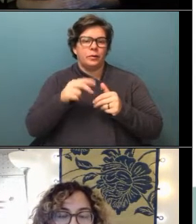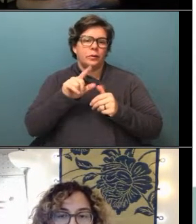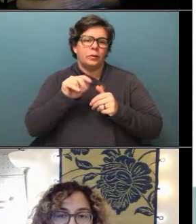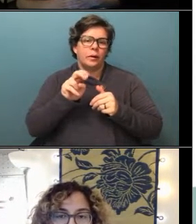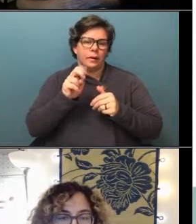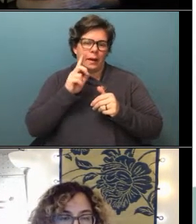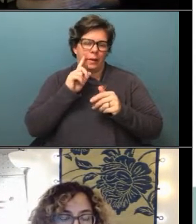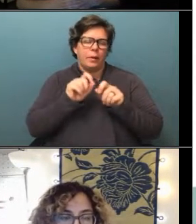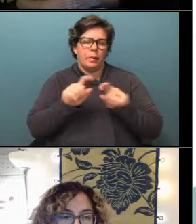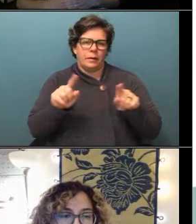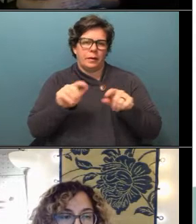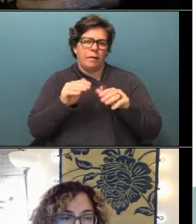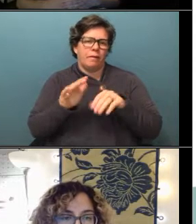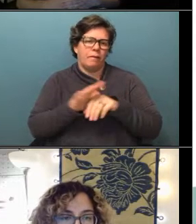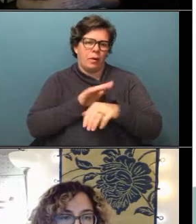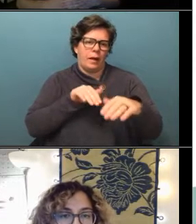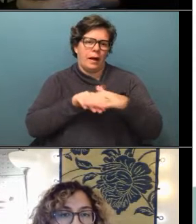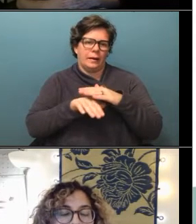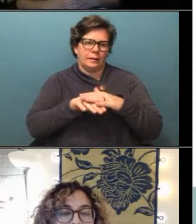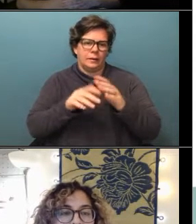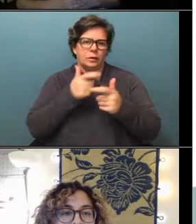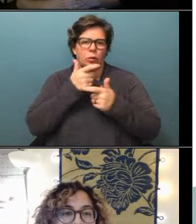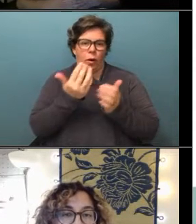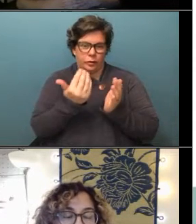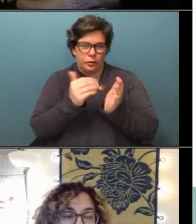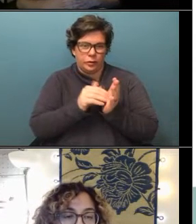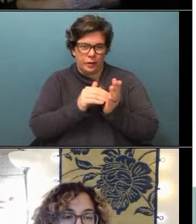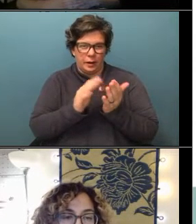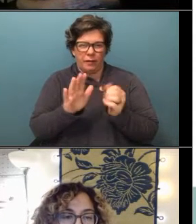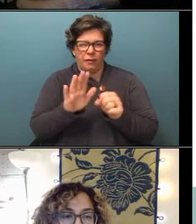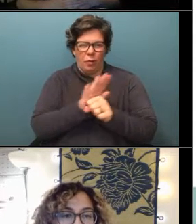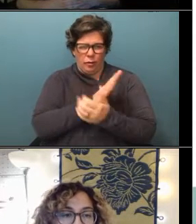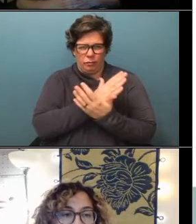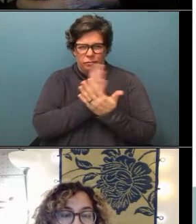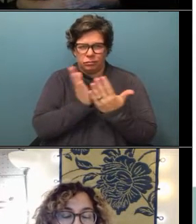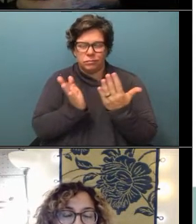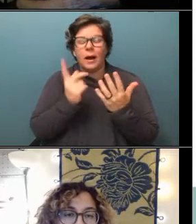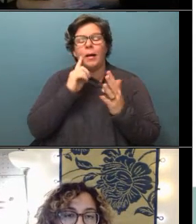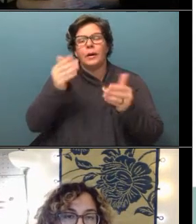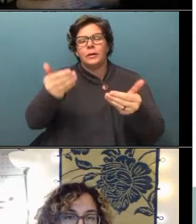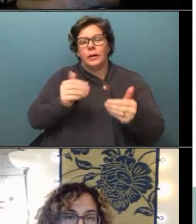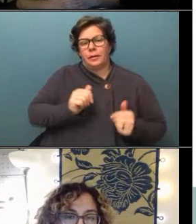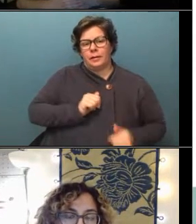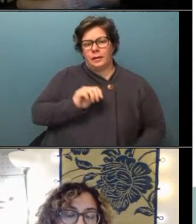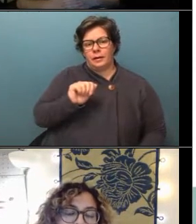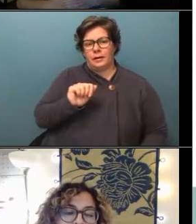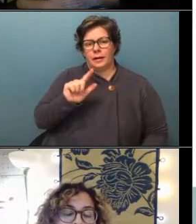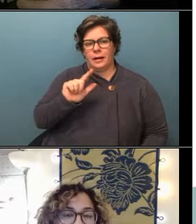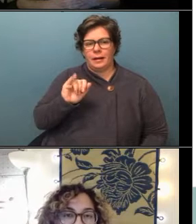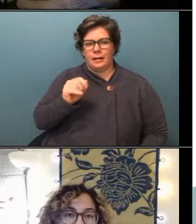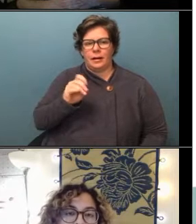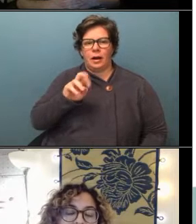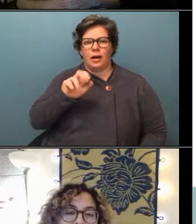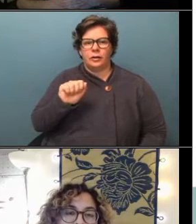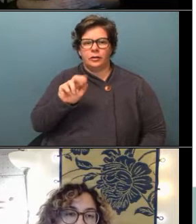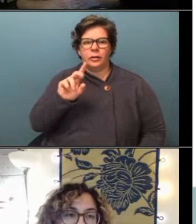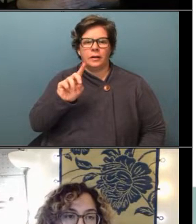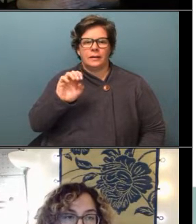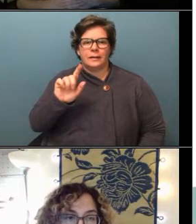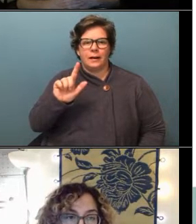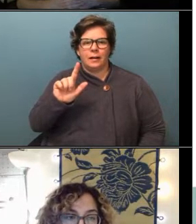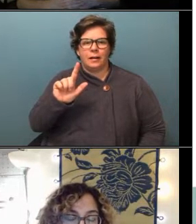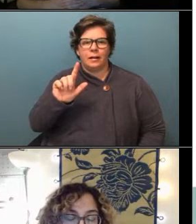be able to have access to this information. I wanted to welcome you all. My name is Alejandra Del Toro, and I am the